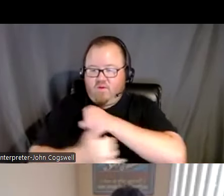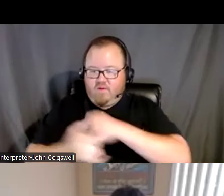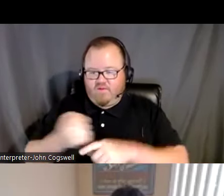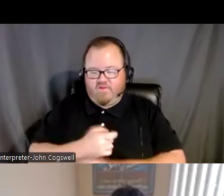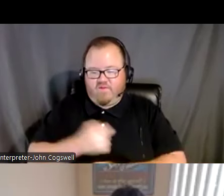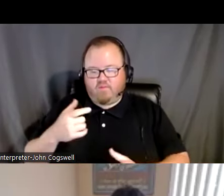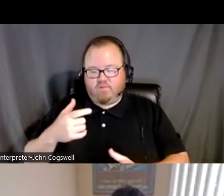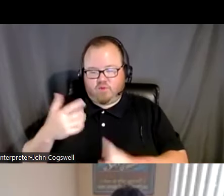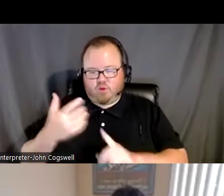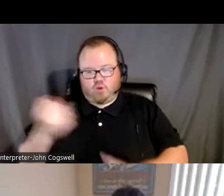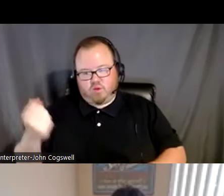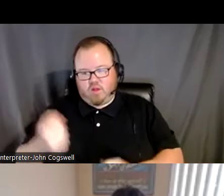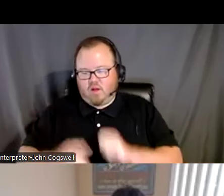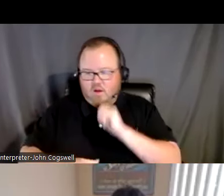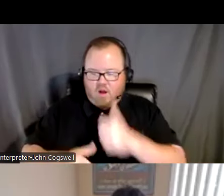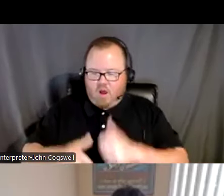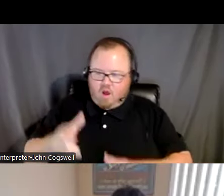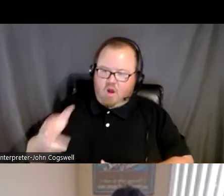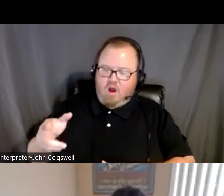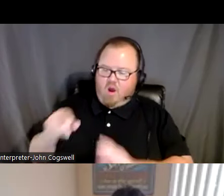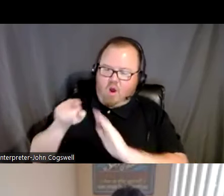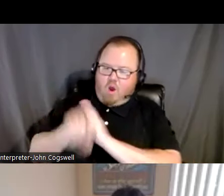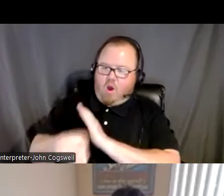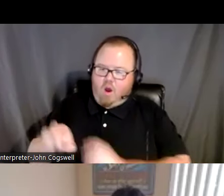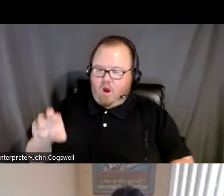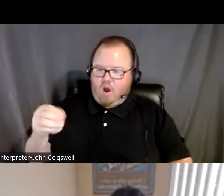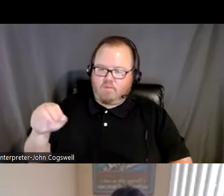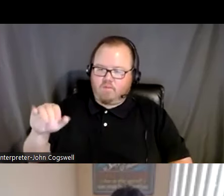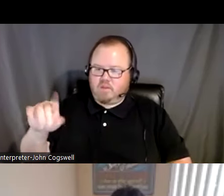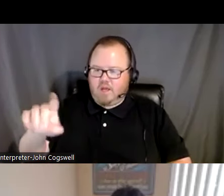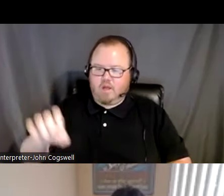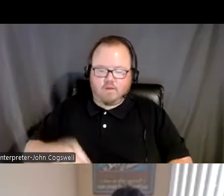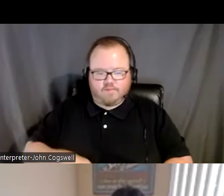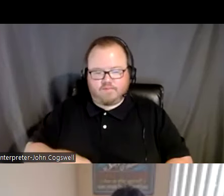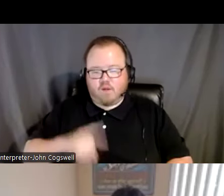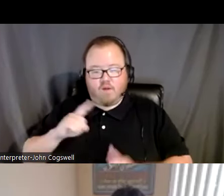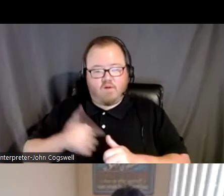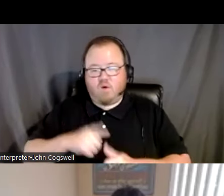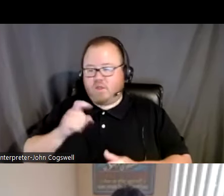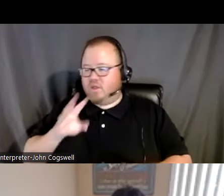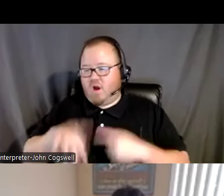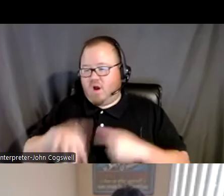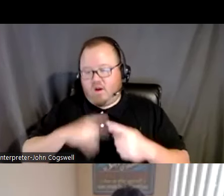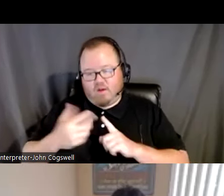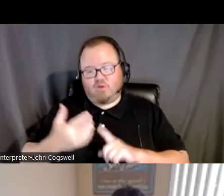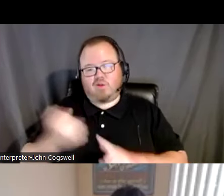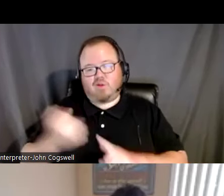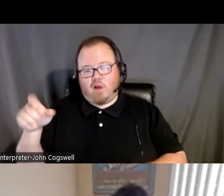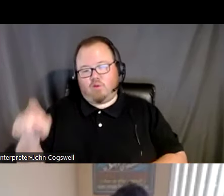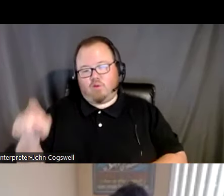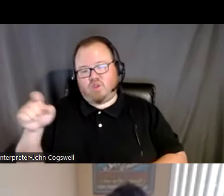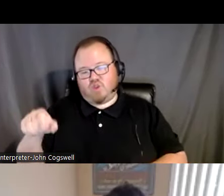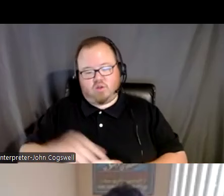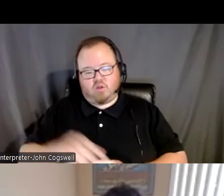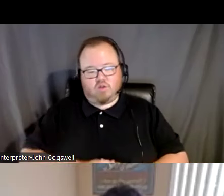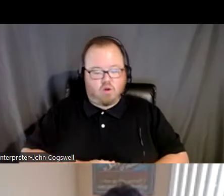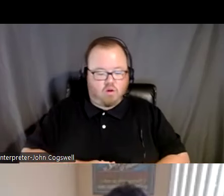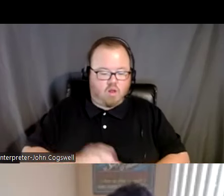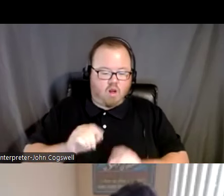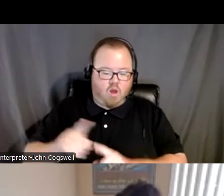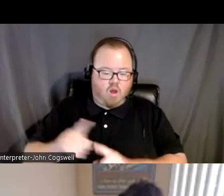homicide. So when we're talking about firearm safety, we should be first and foremost talking about suicide. Also,